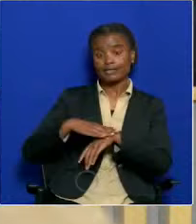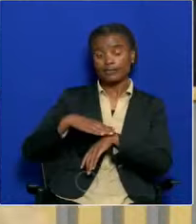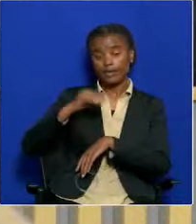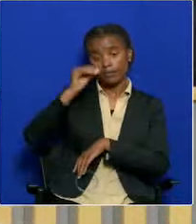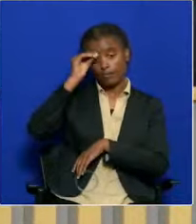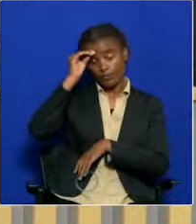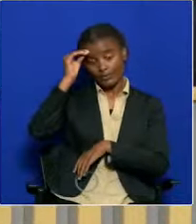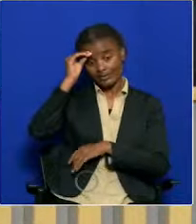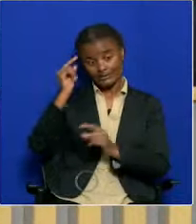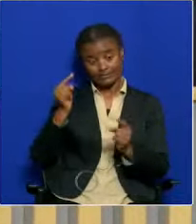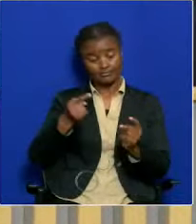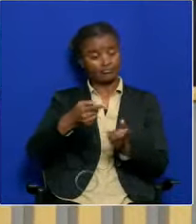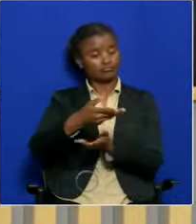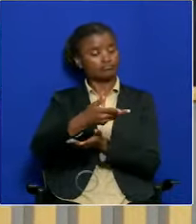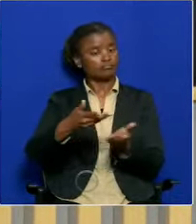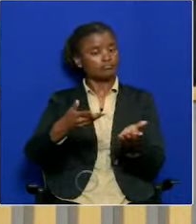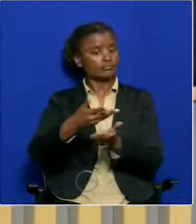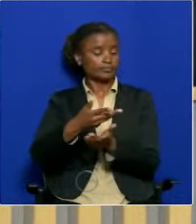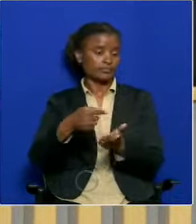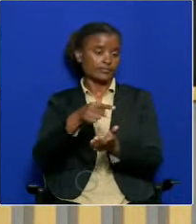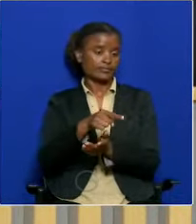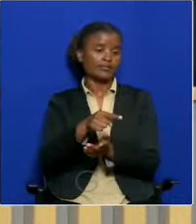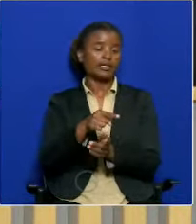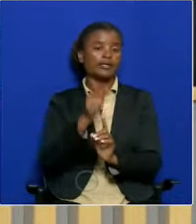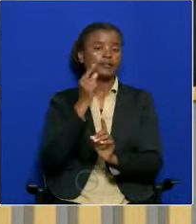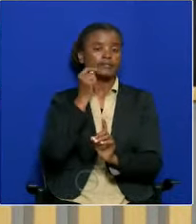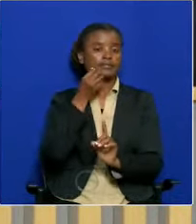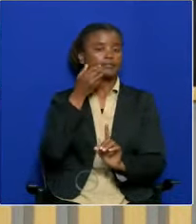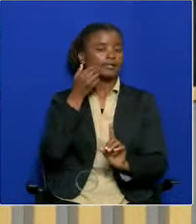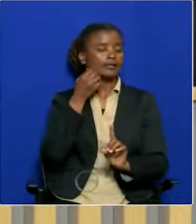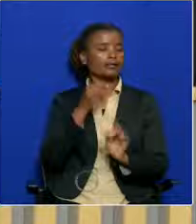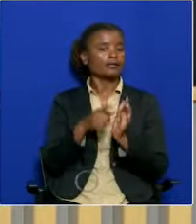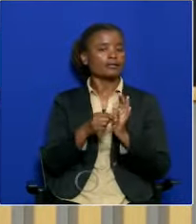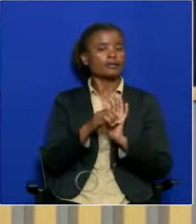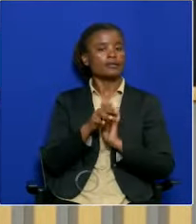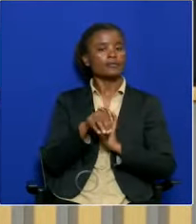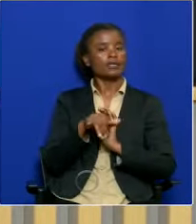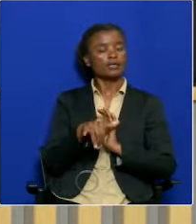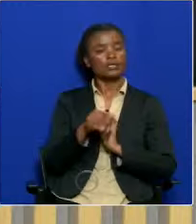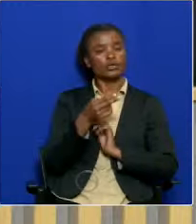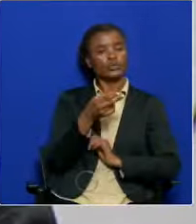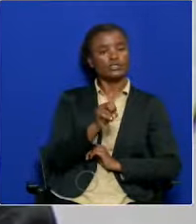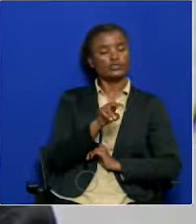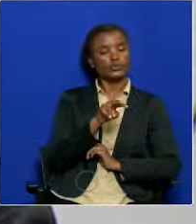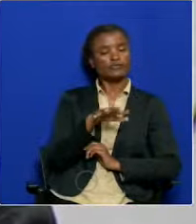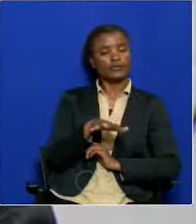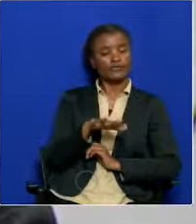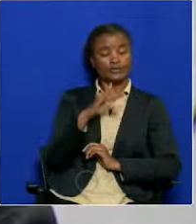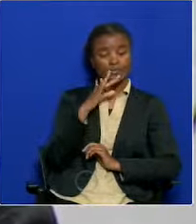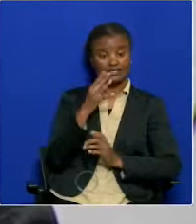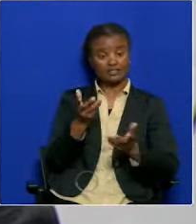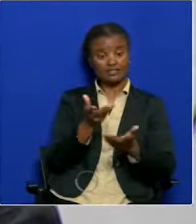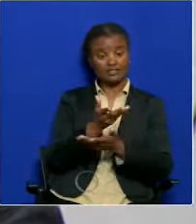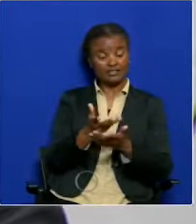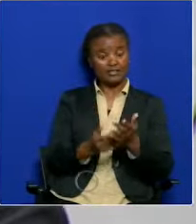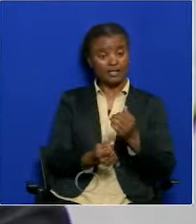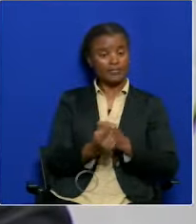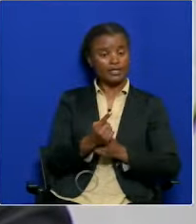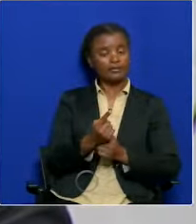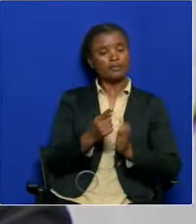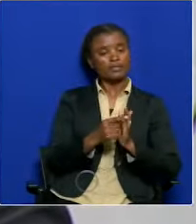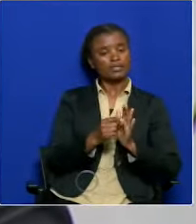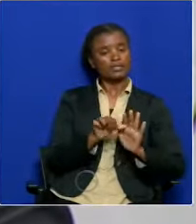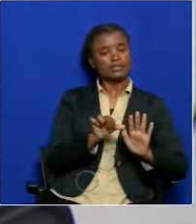May 2025. So the interaction you are referring to can only be the interaction of the 6th of December